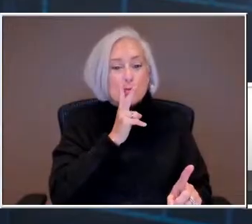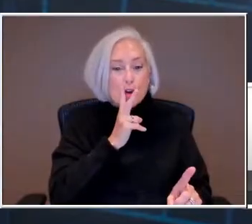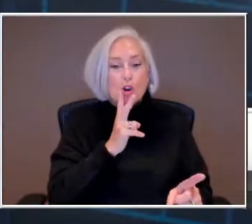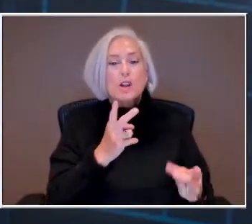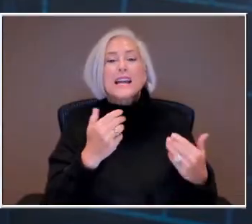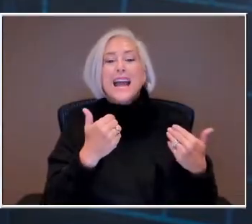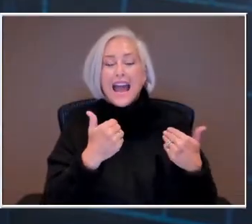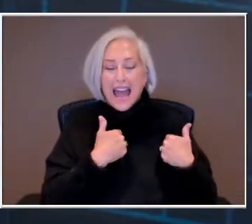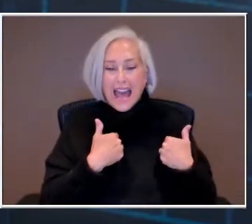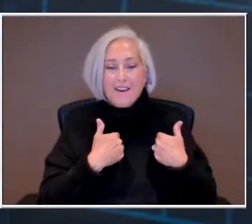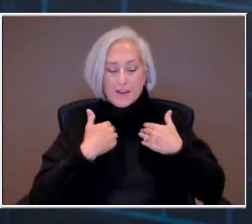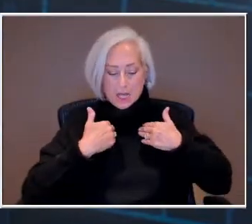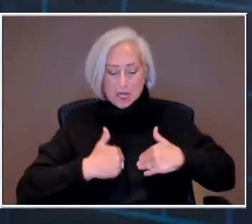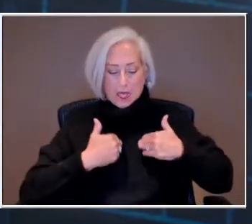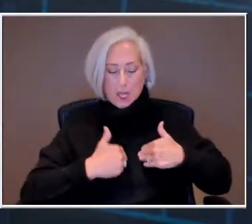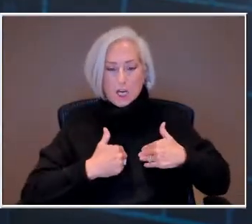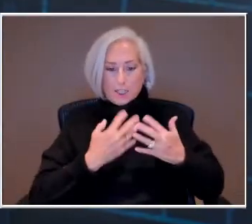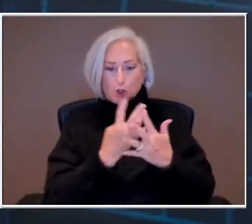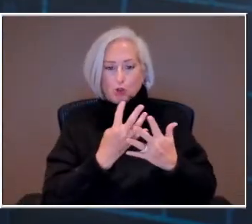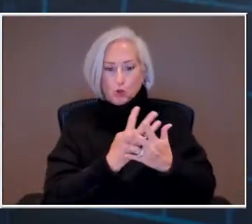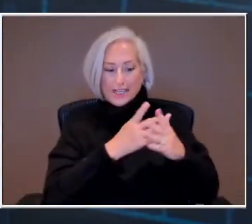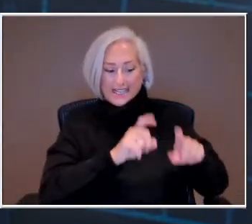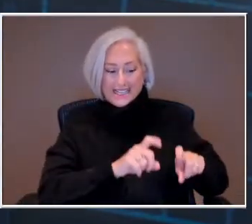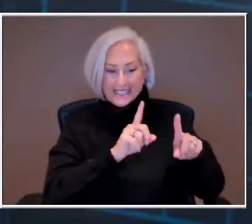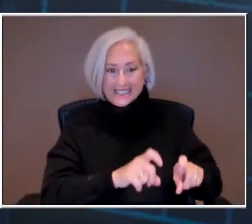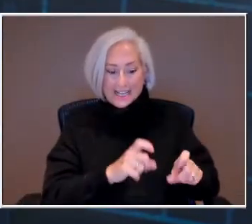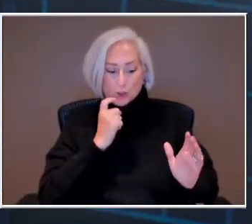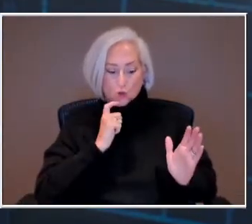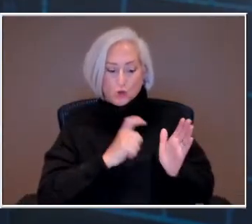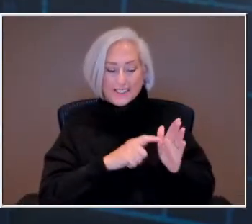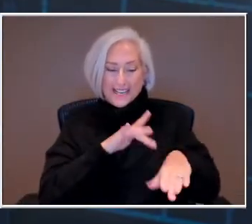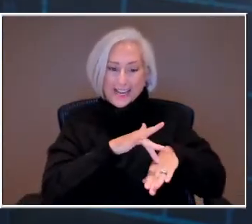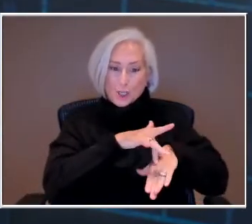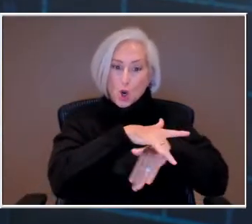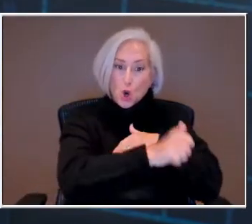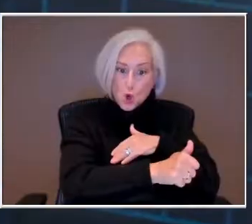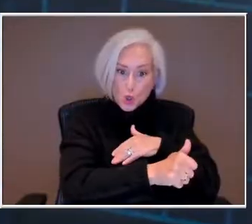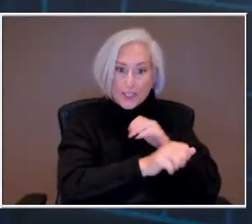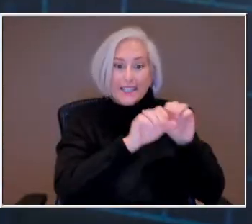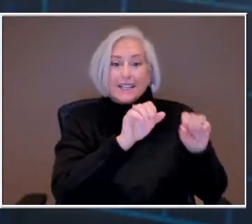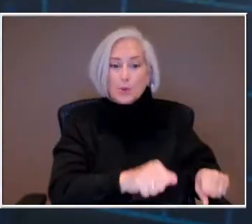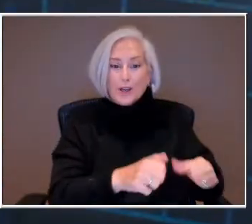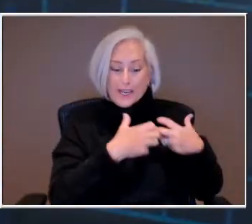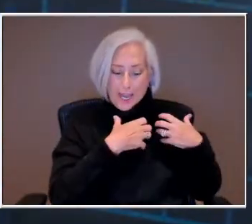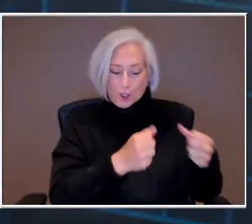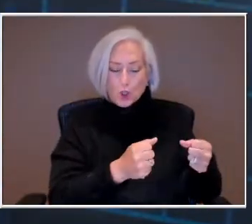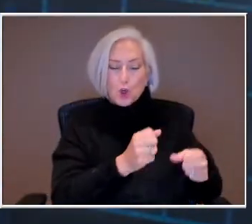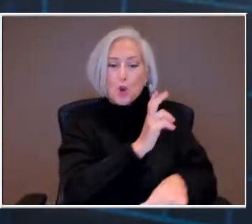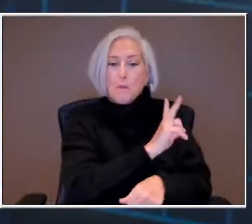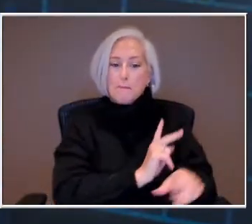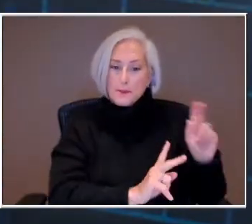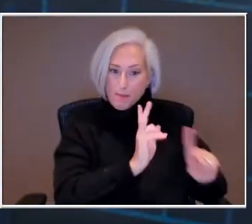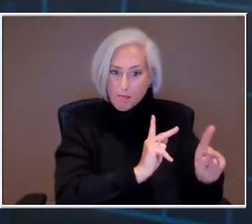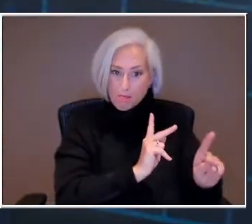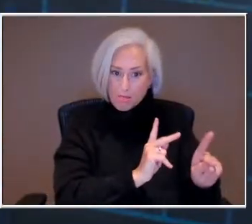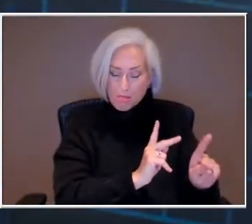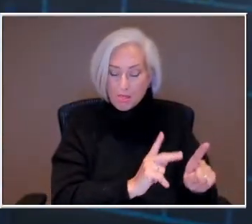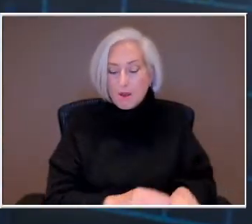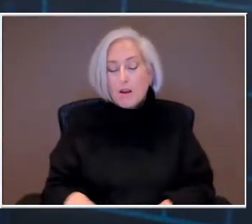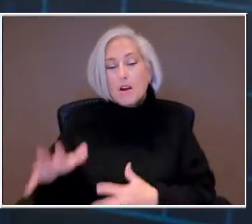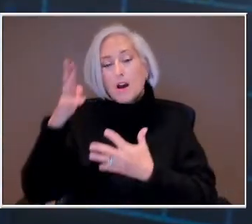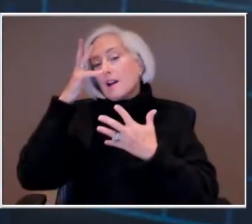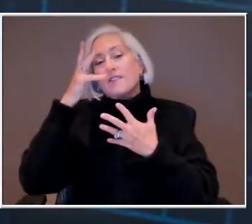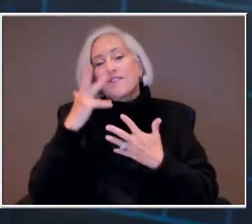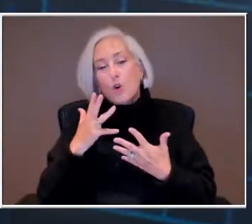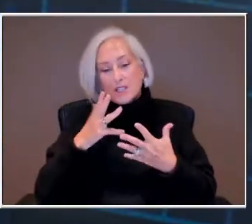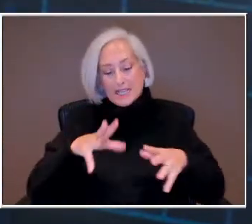screening test that can detect lung cancer early, and it can cure patients. Unfortunately, the acceptance of